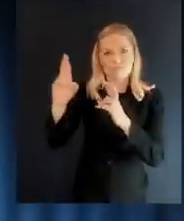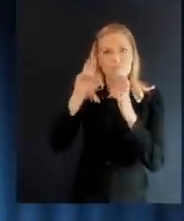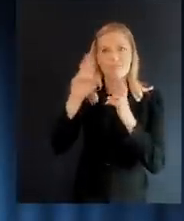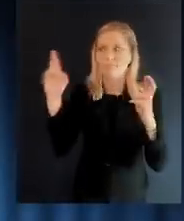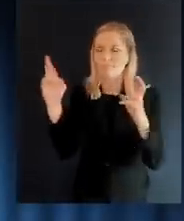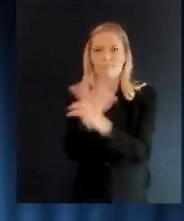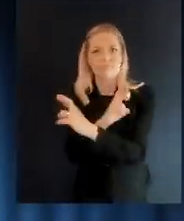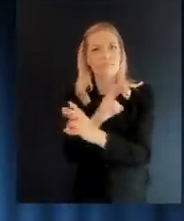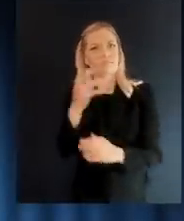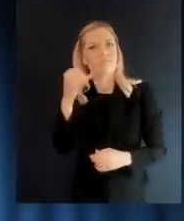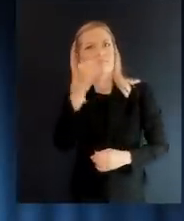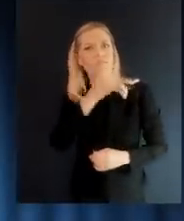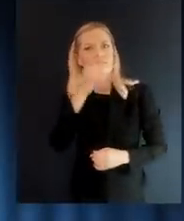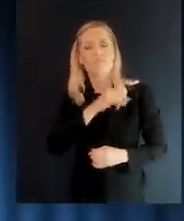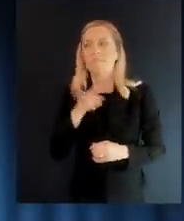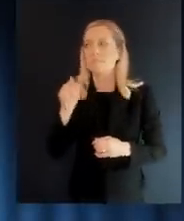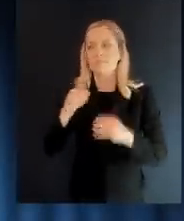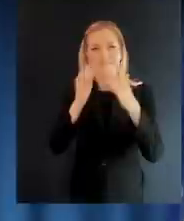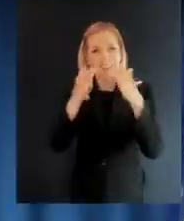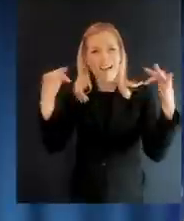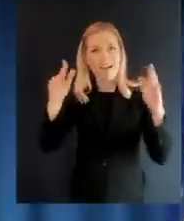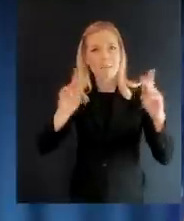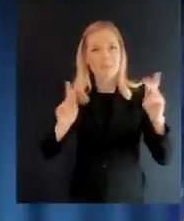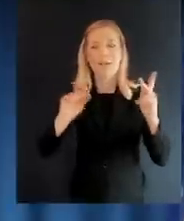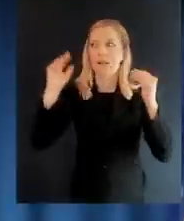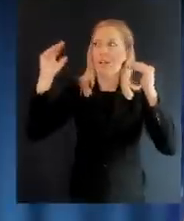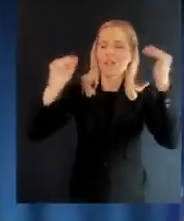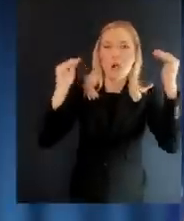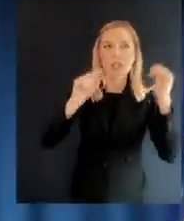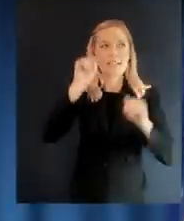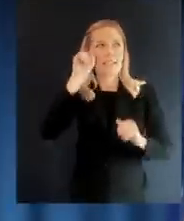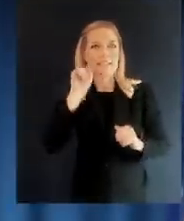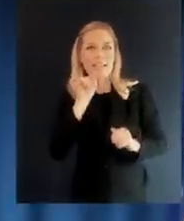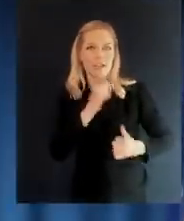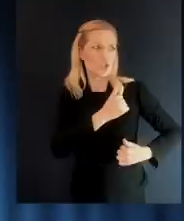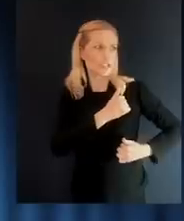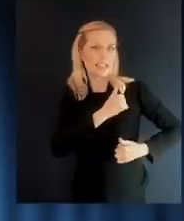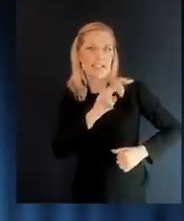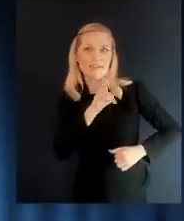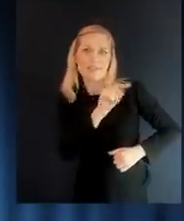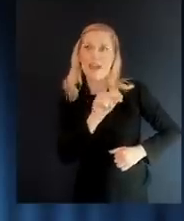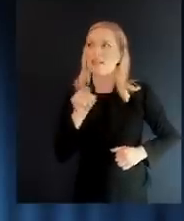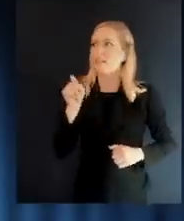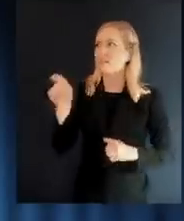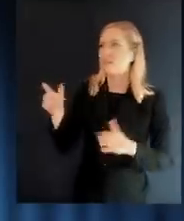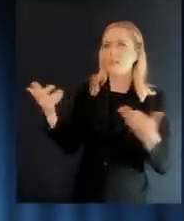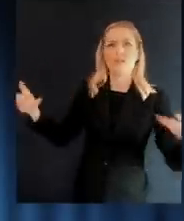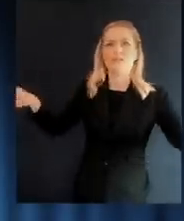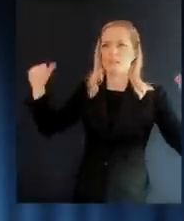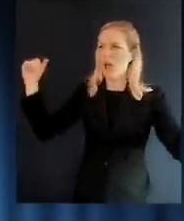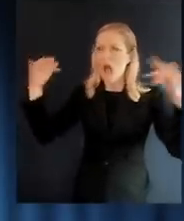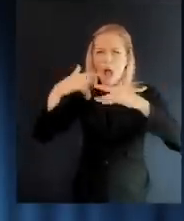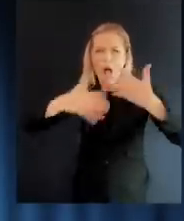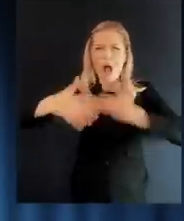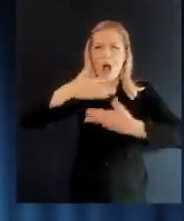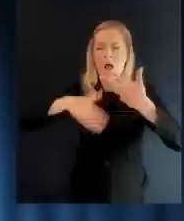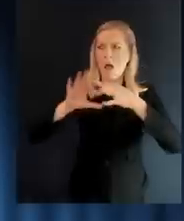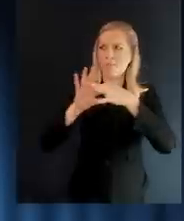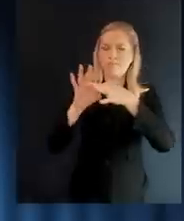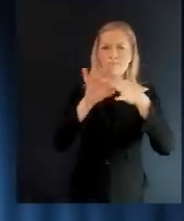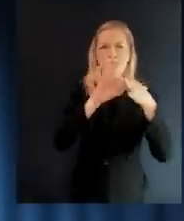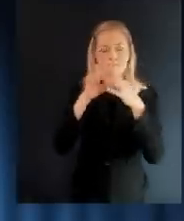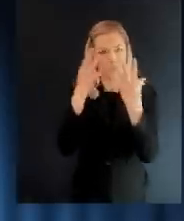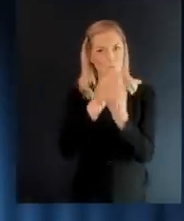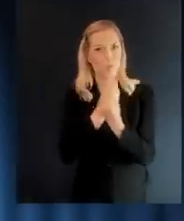a single unit is a beautiful thing, and it's something I will strive to be a part of for the rest of my life. Wherever you go, whether to another school, to a job